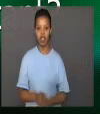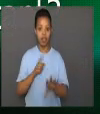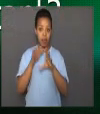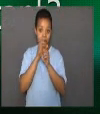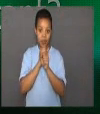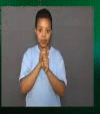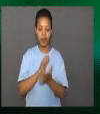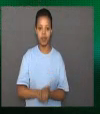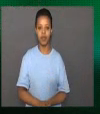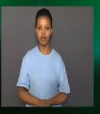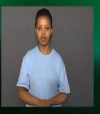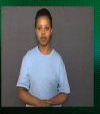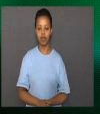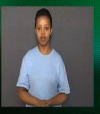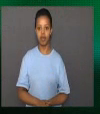Time's up.